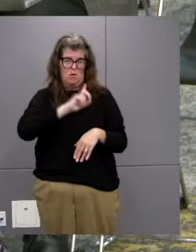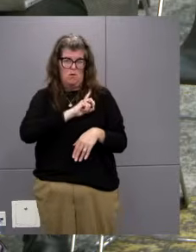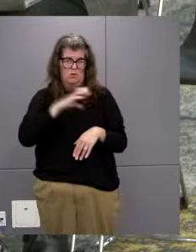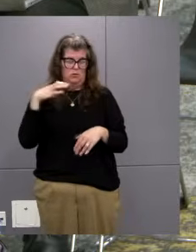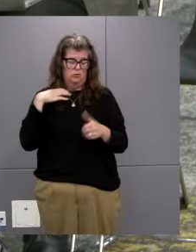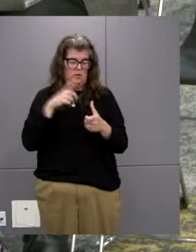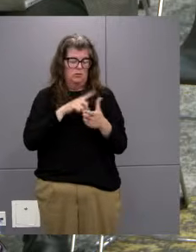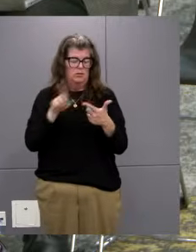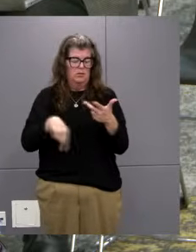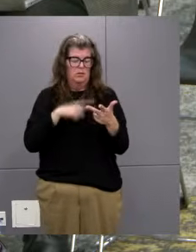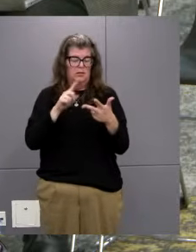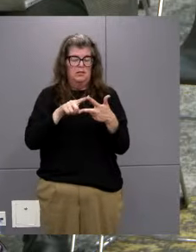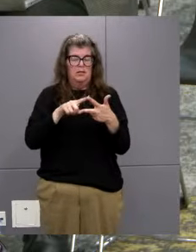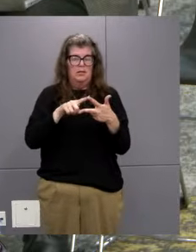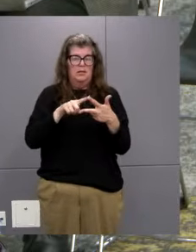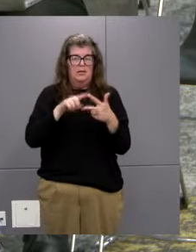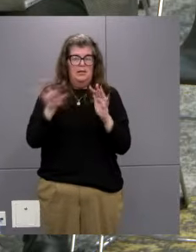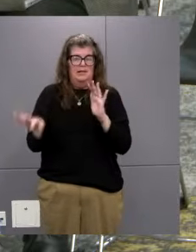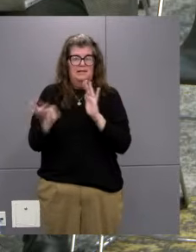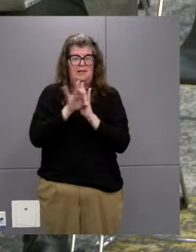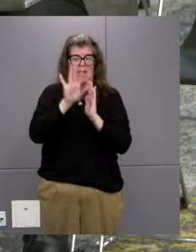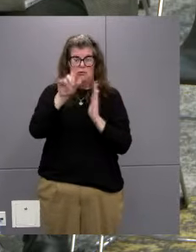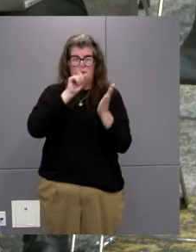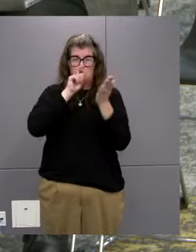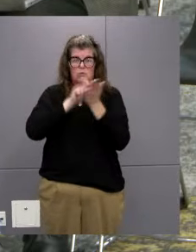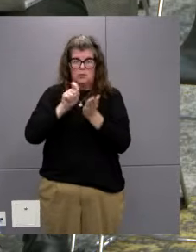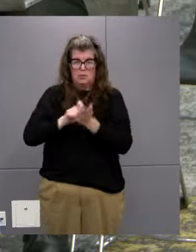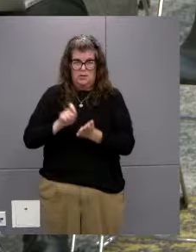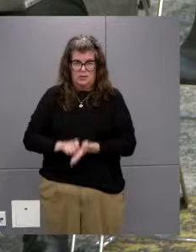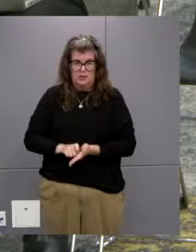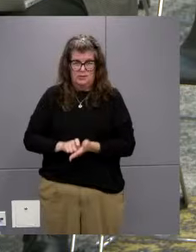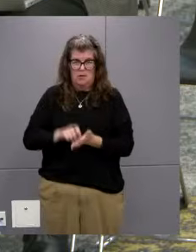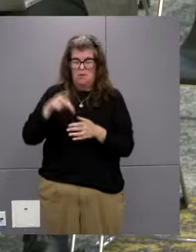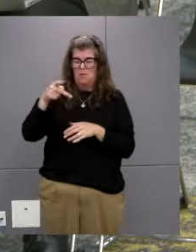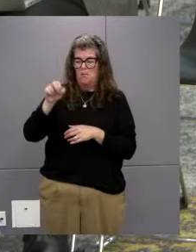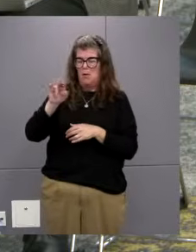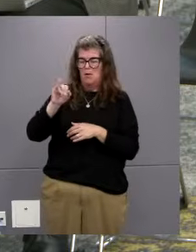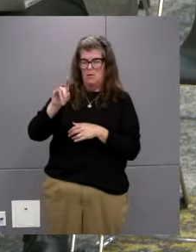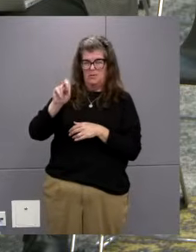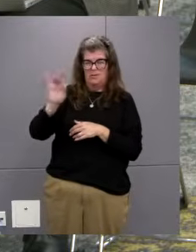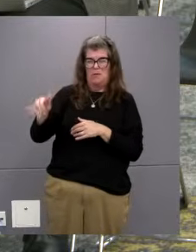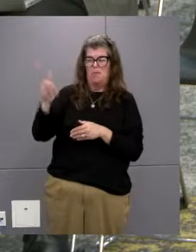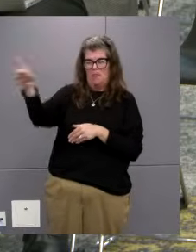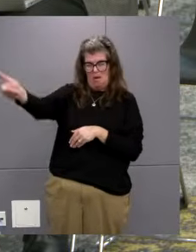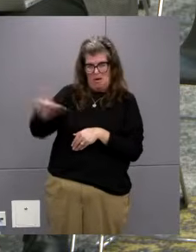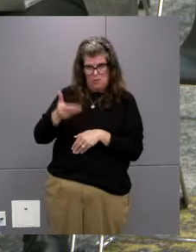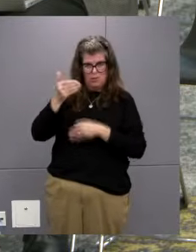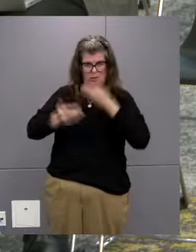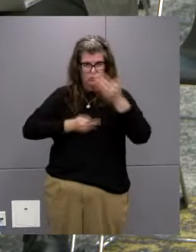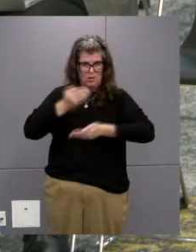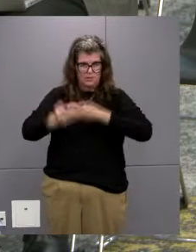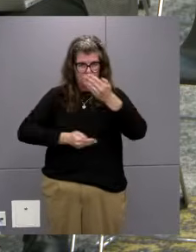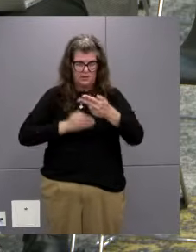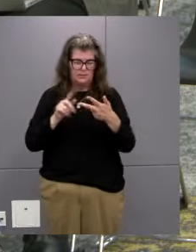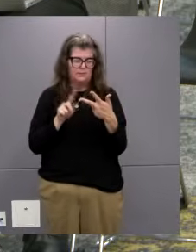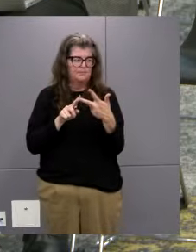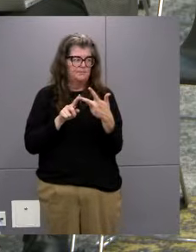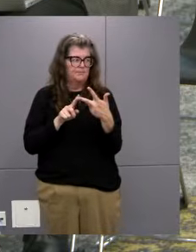2, select your board recording secretary and parliamentarian through the hiring process. And